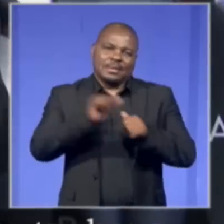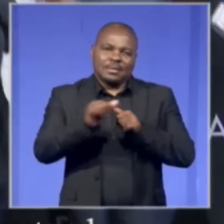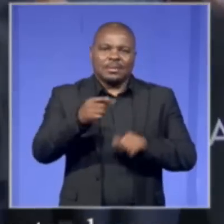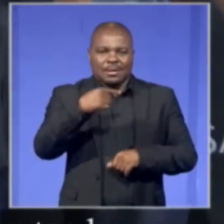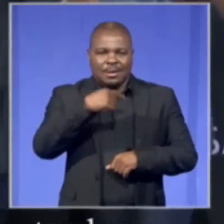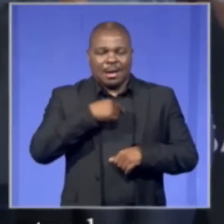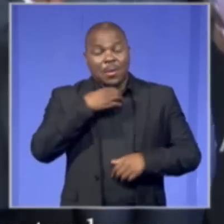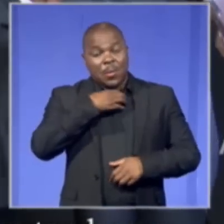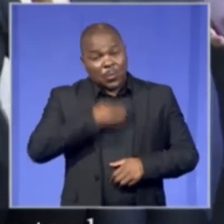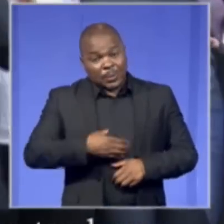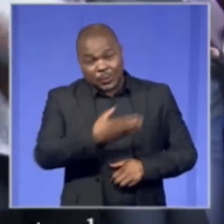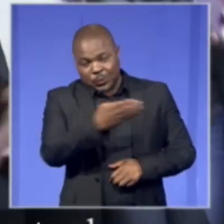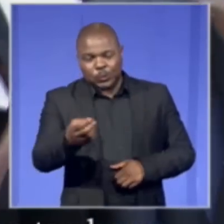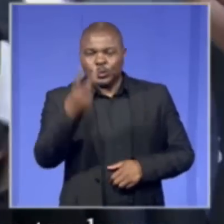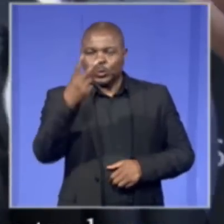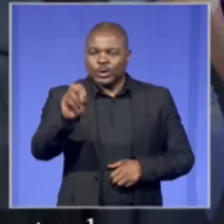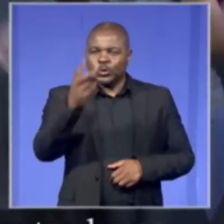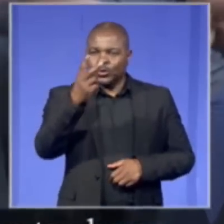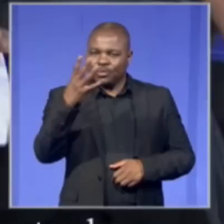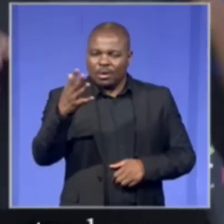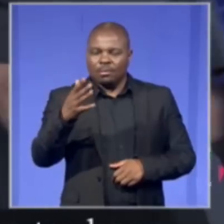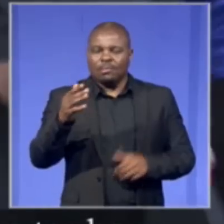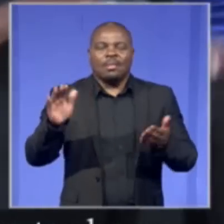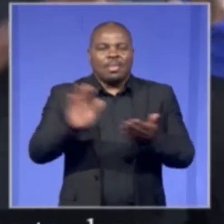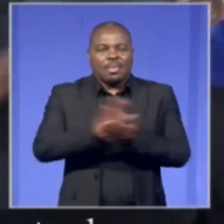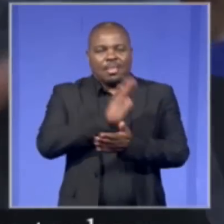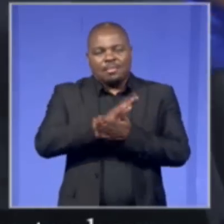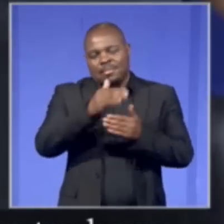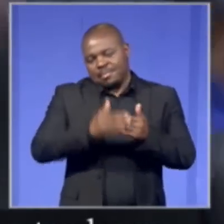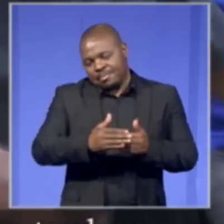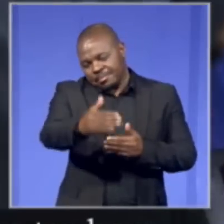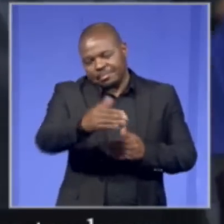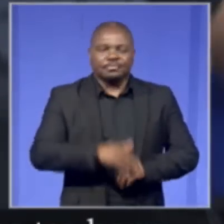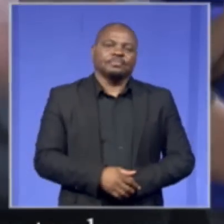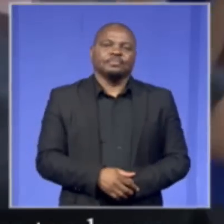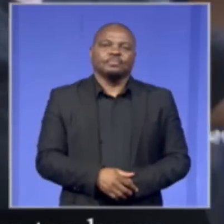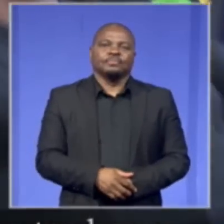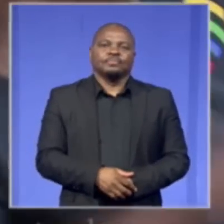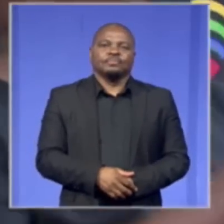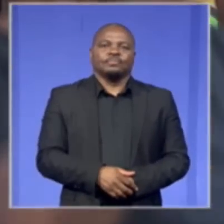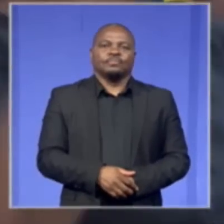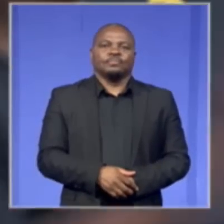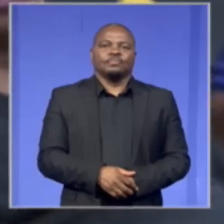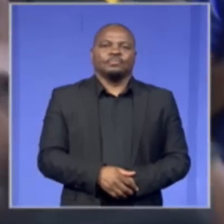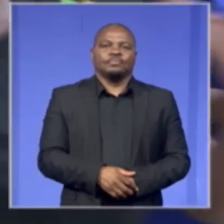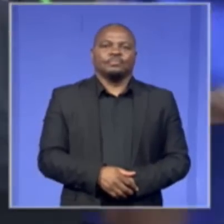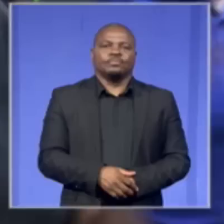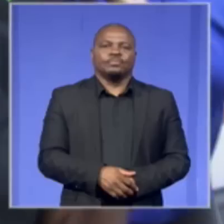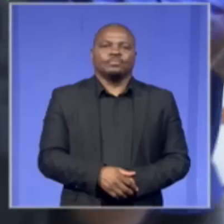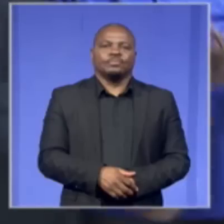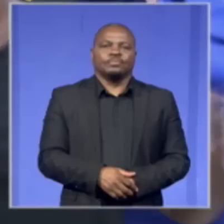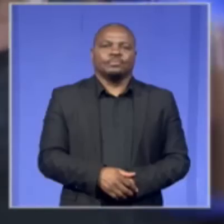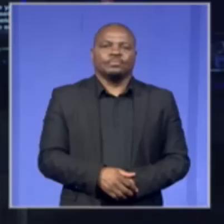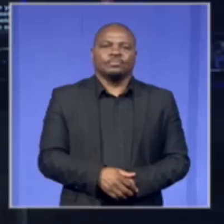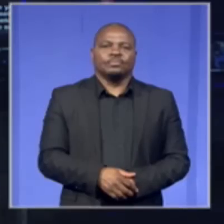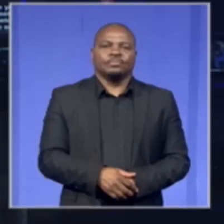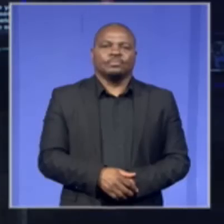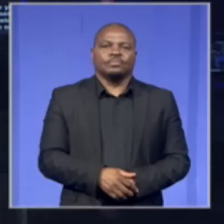eleletsa 2025 e itumedisang. Kamogelo Siekwi, dikgang tsa SABC, Bloemfontein.